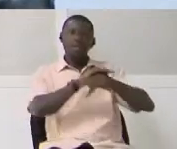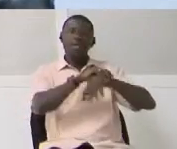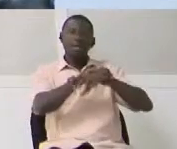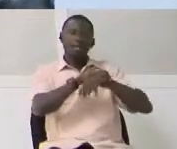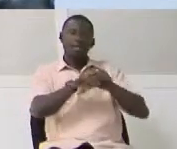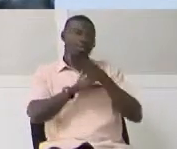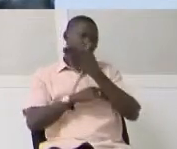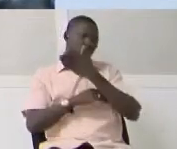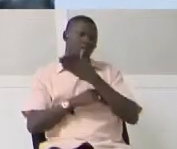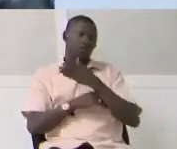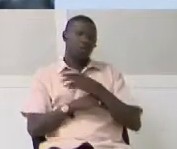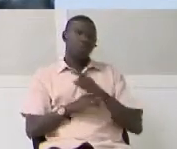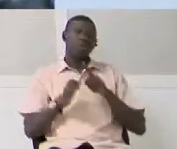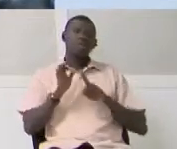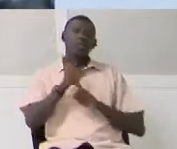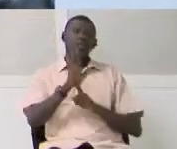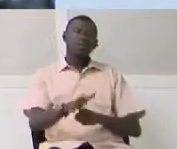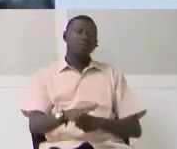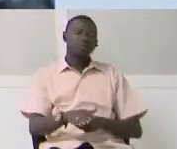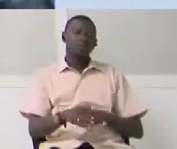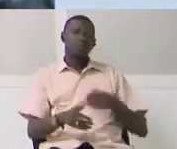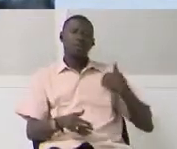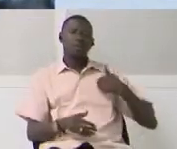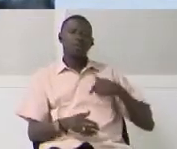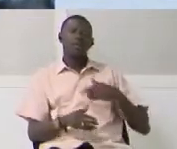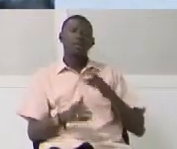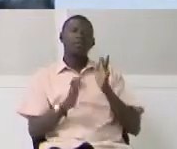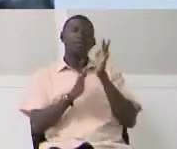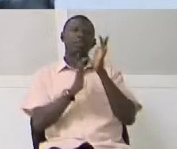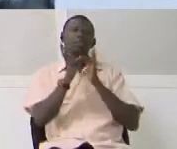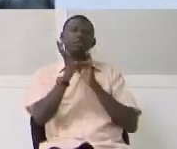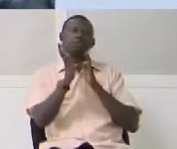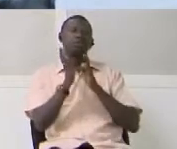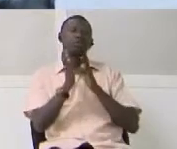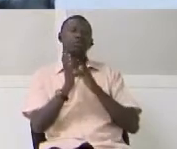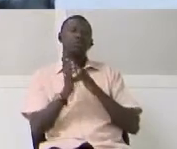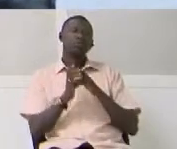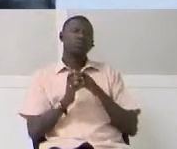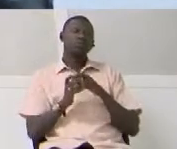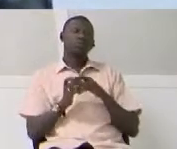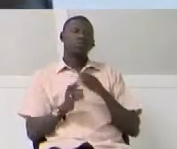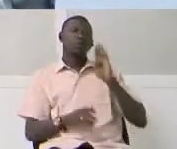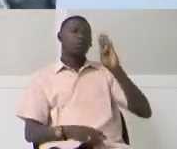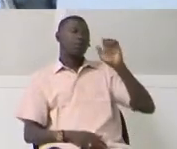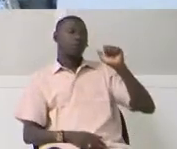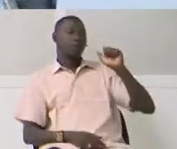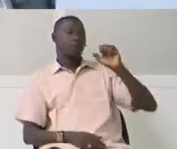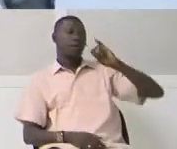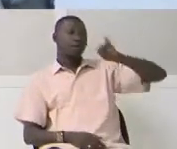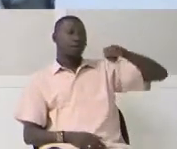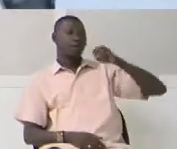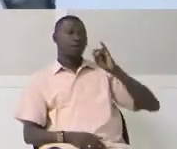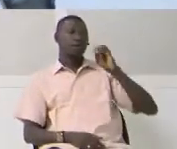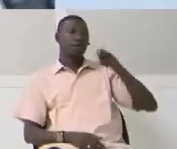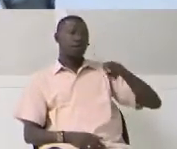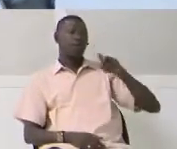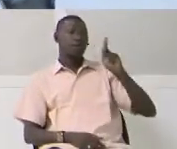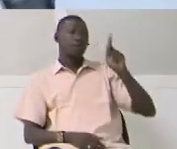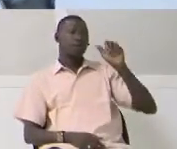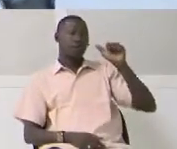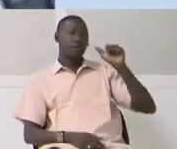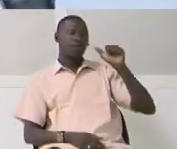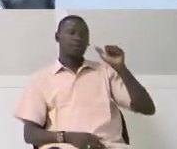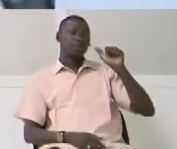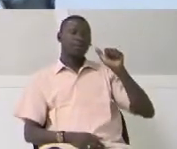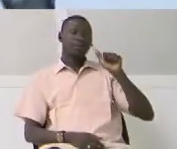Jesus. People like Jesus, Bajinka, Usman Baji, they know the Usman Baji and well. The others know the